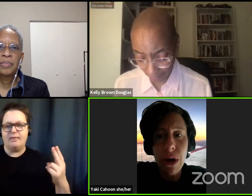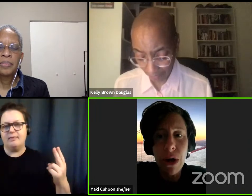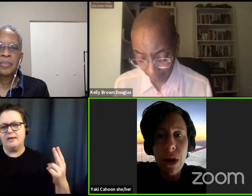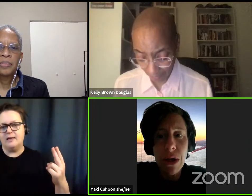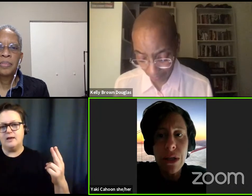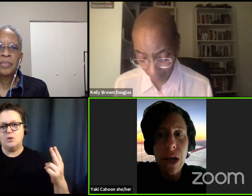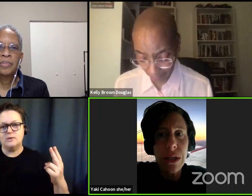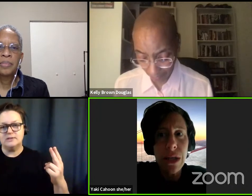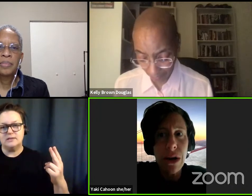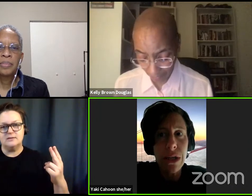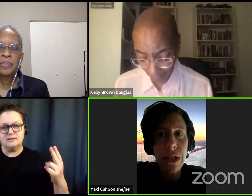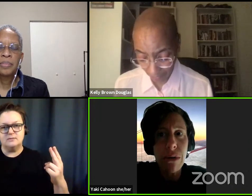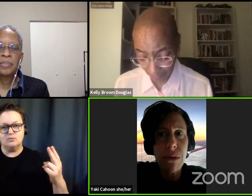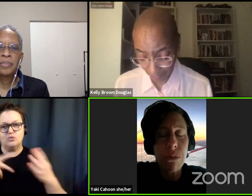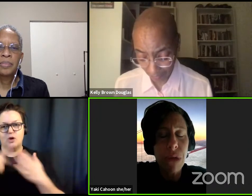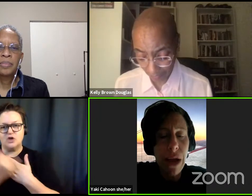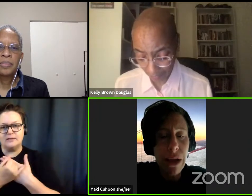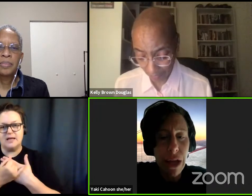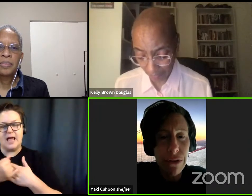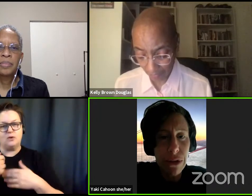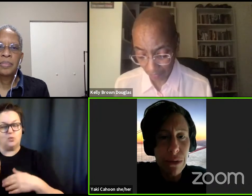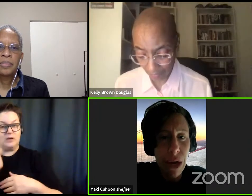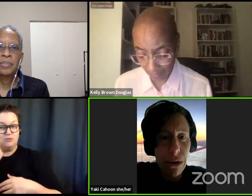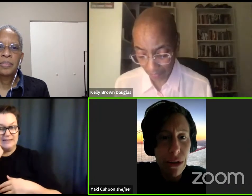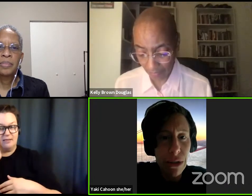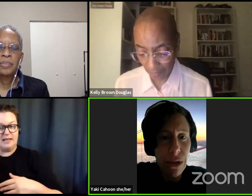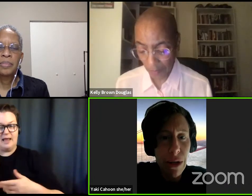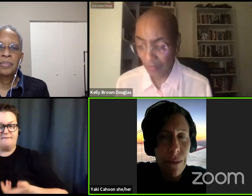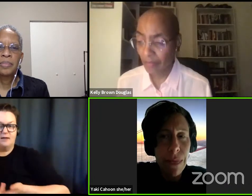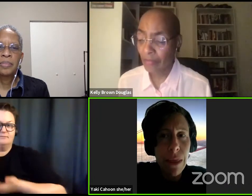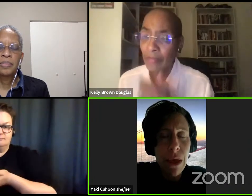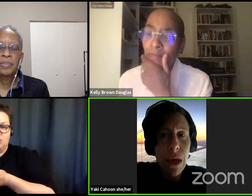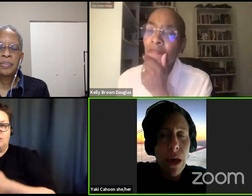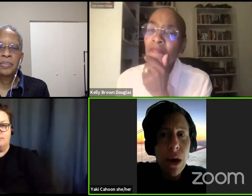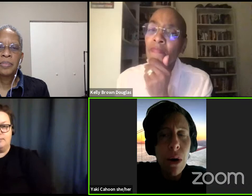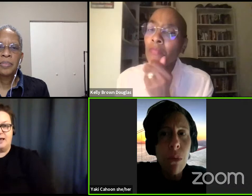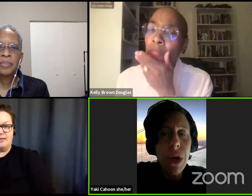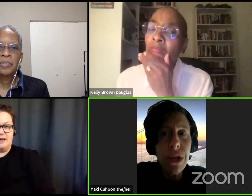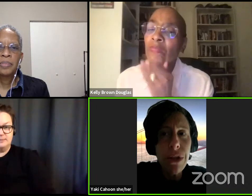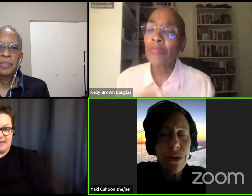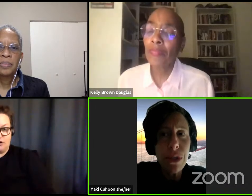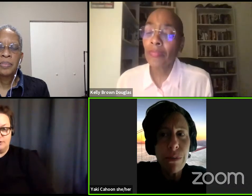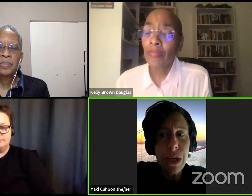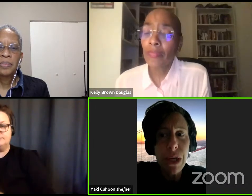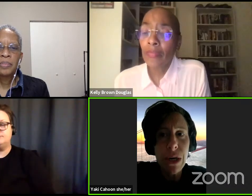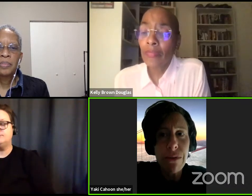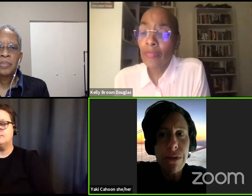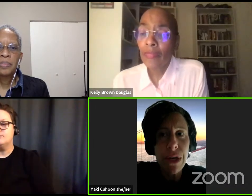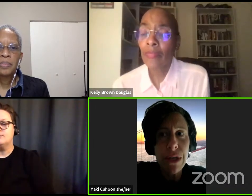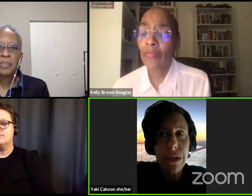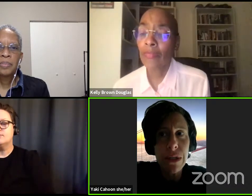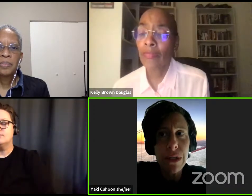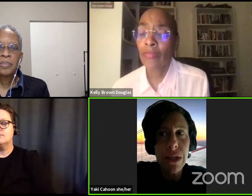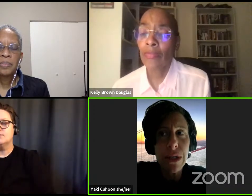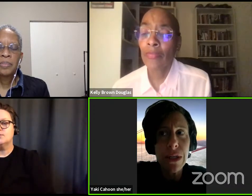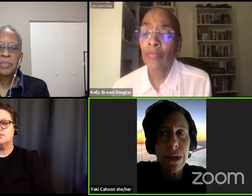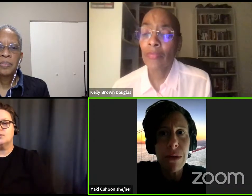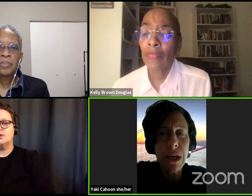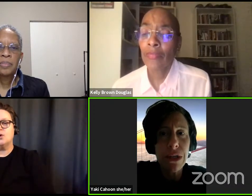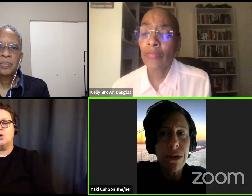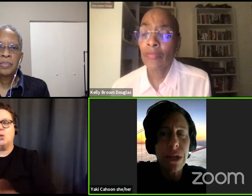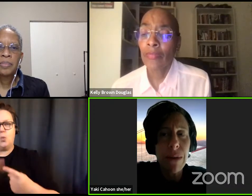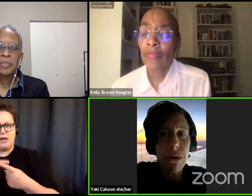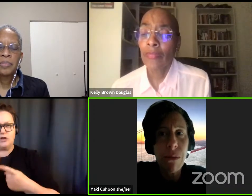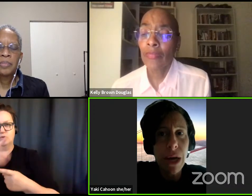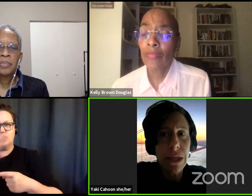show solidarity with Black Lives Matters. When you speak of these